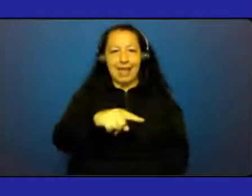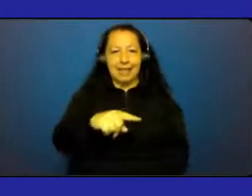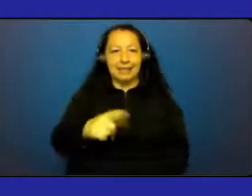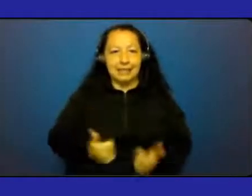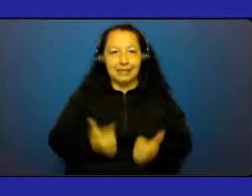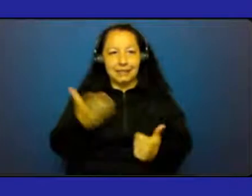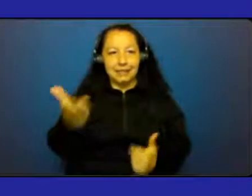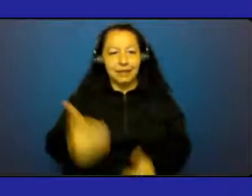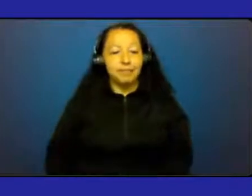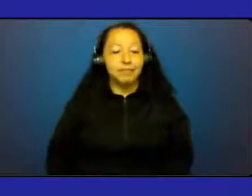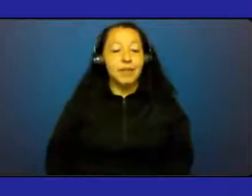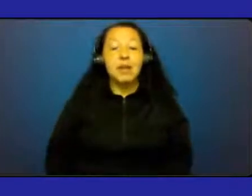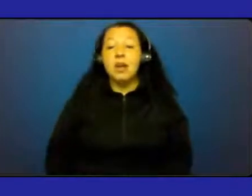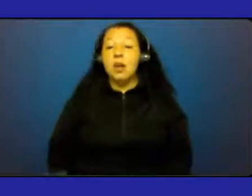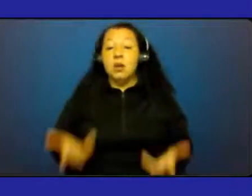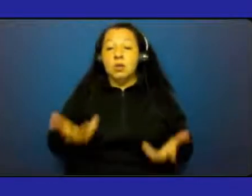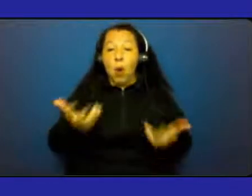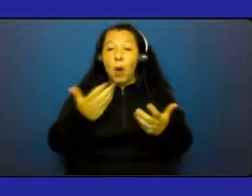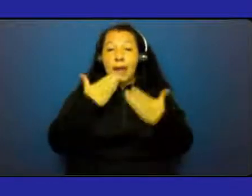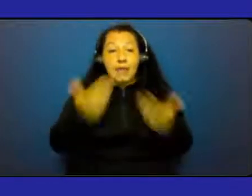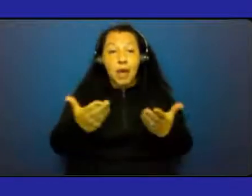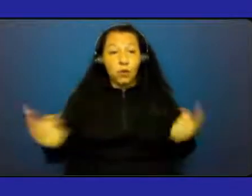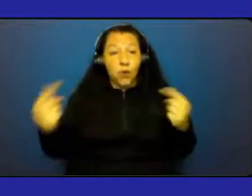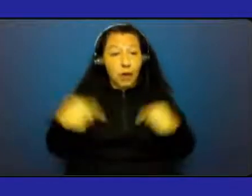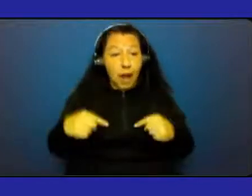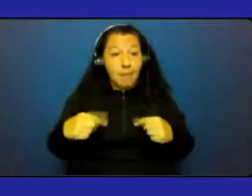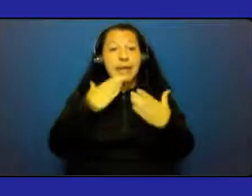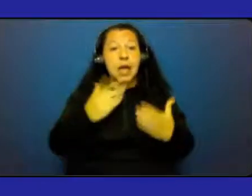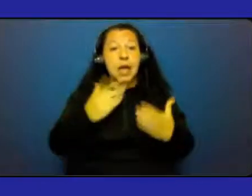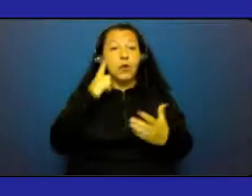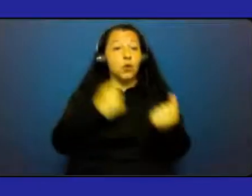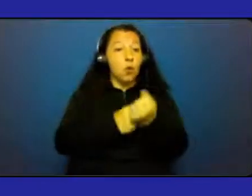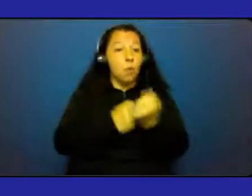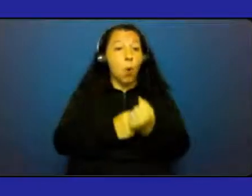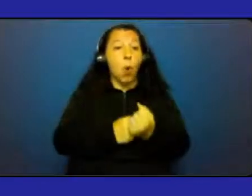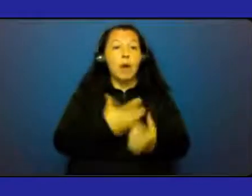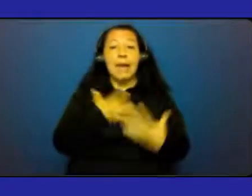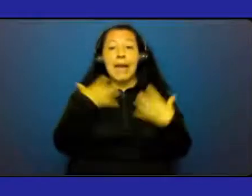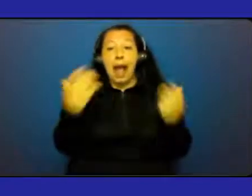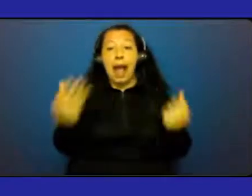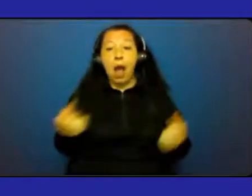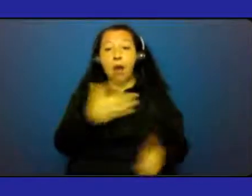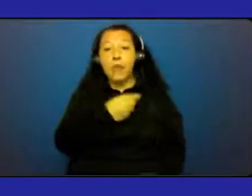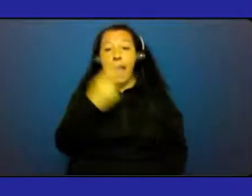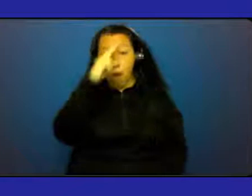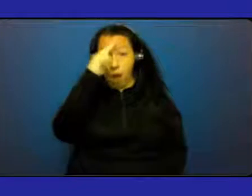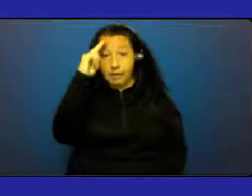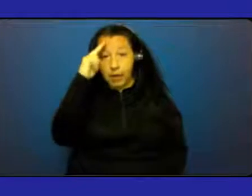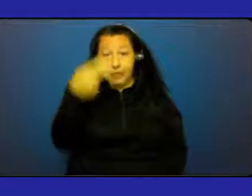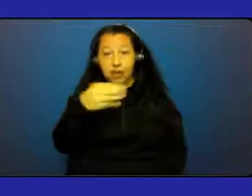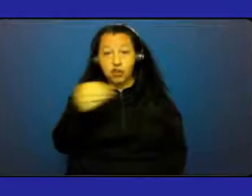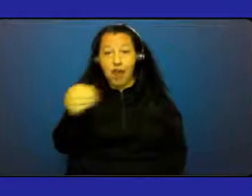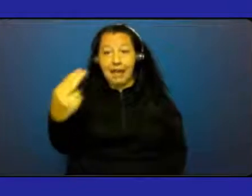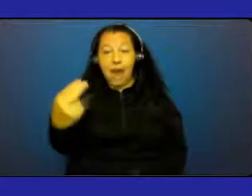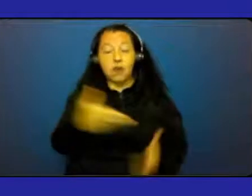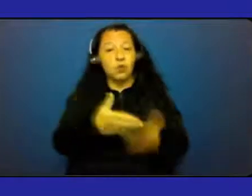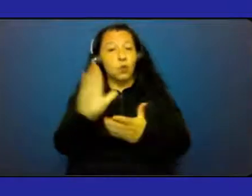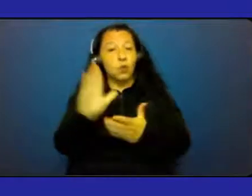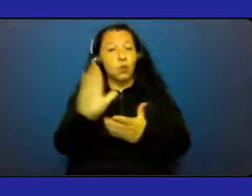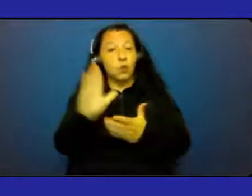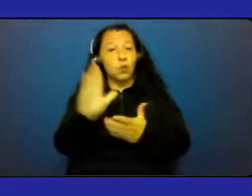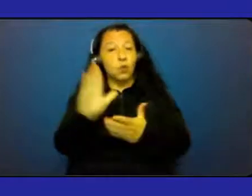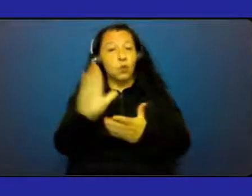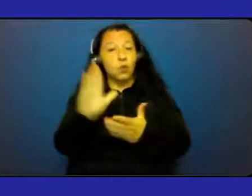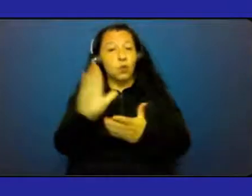for coming. Thank you for supporting Health and Hospitals. Through all of COVID, we felt so